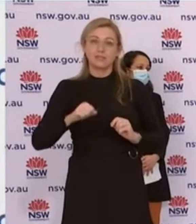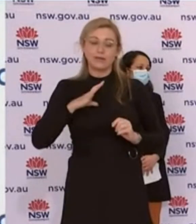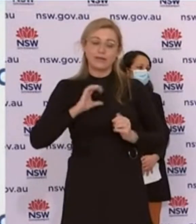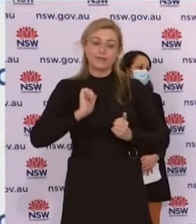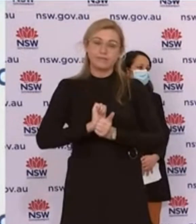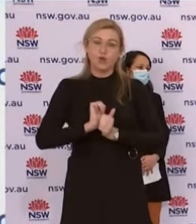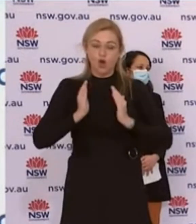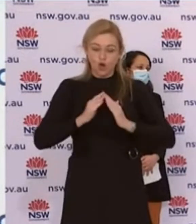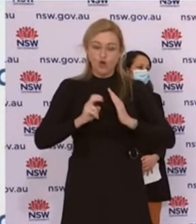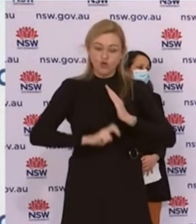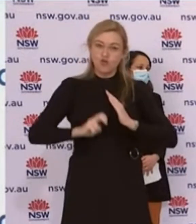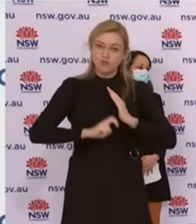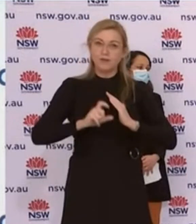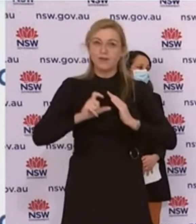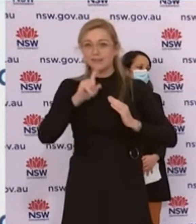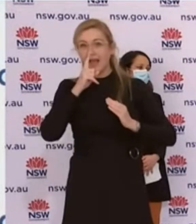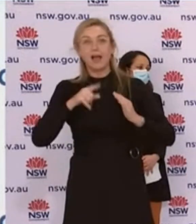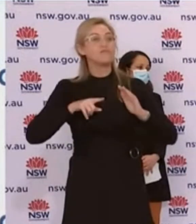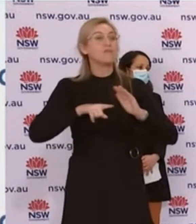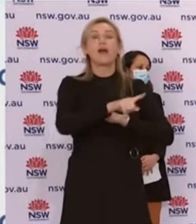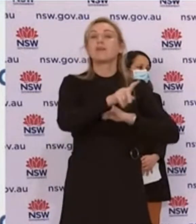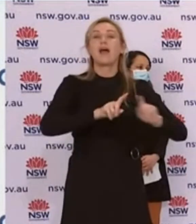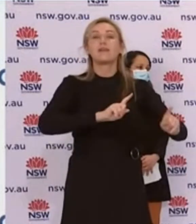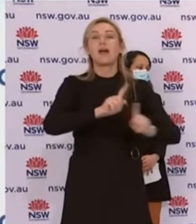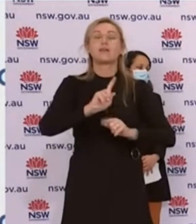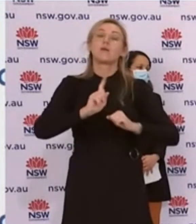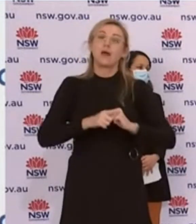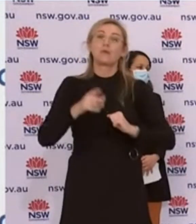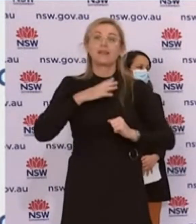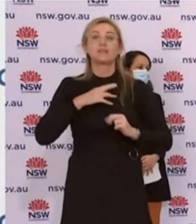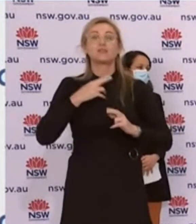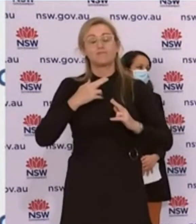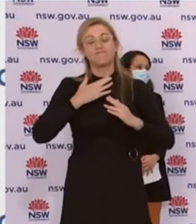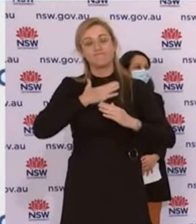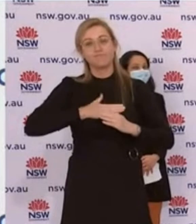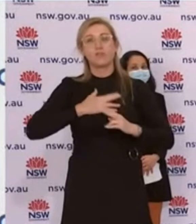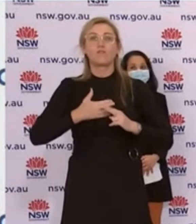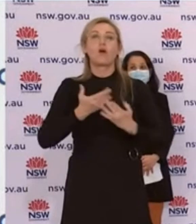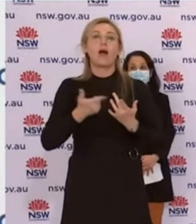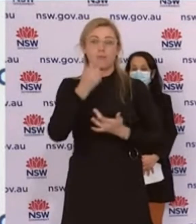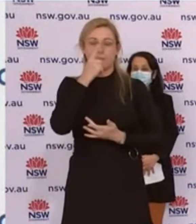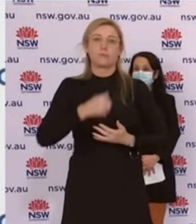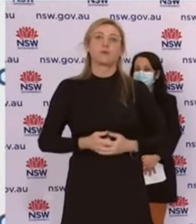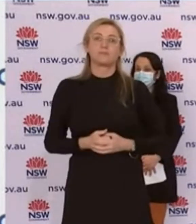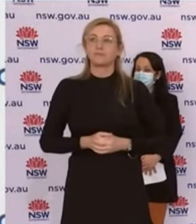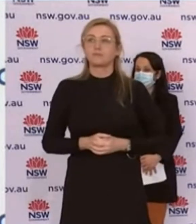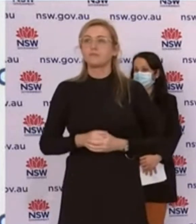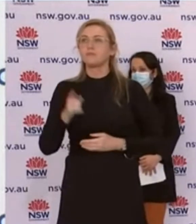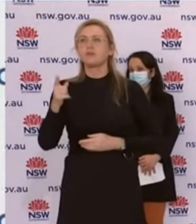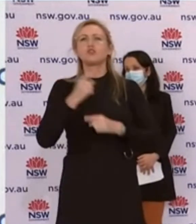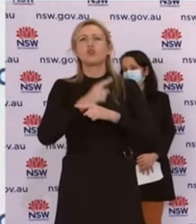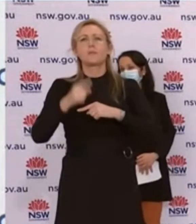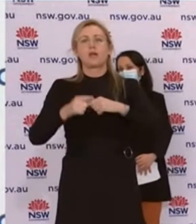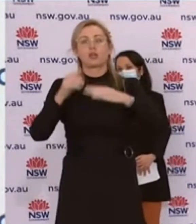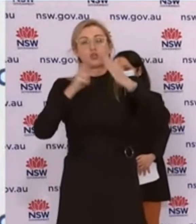to keep everybody safe, and that's exactly what we're asking all of our communities to do. Premier, could you give us an idea about public transport? Queensland border. We've